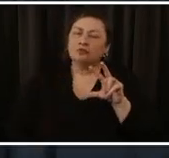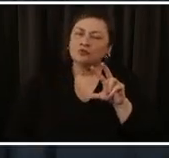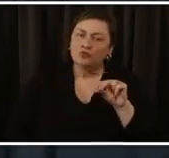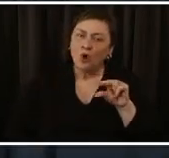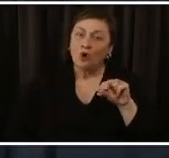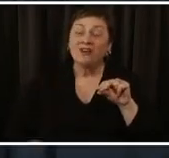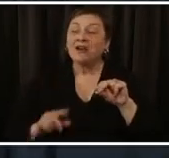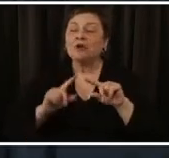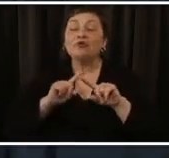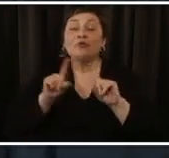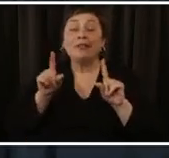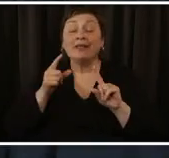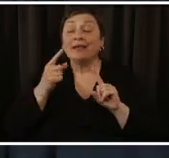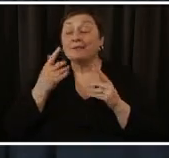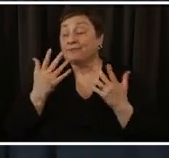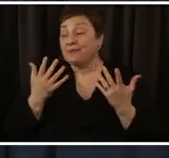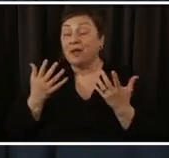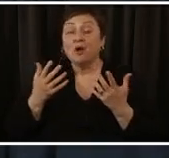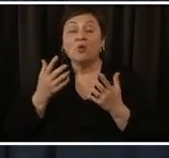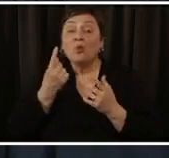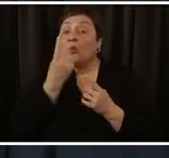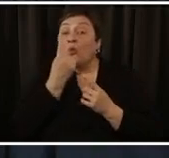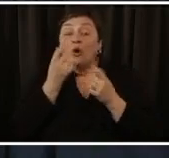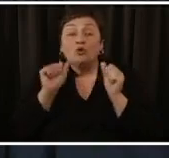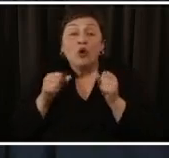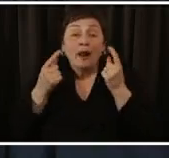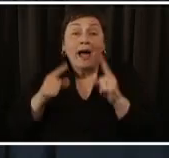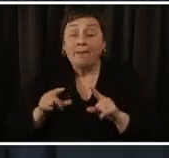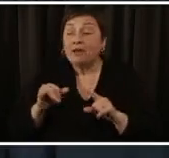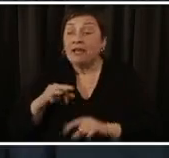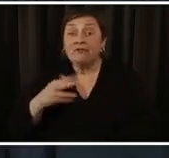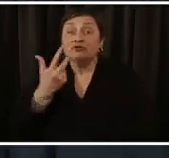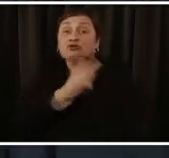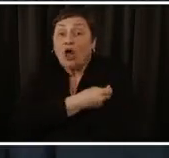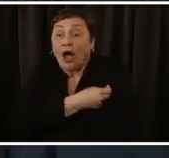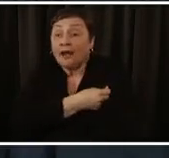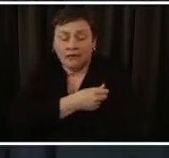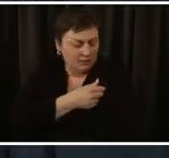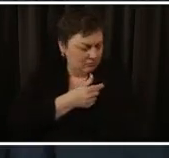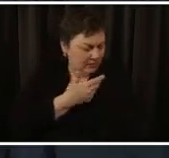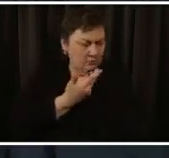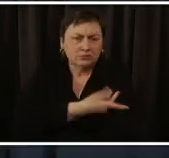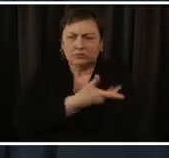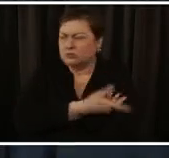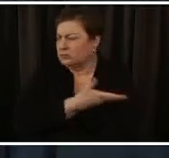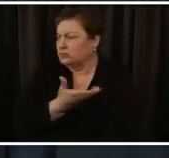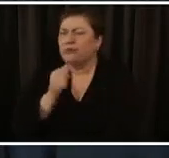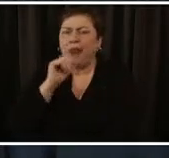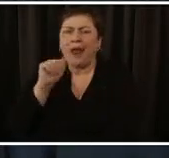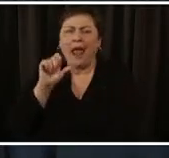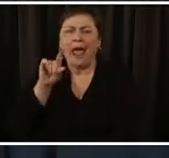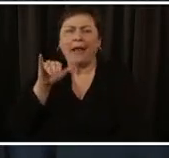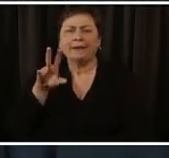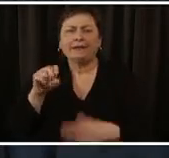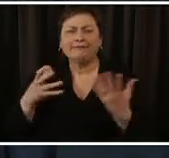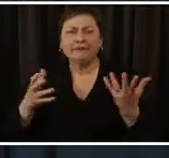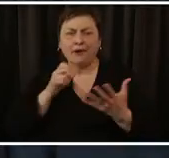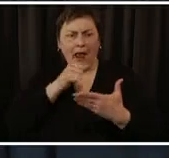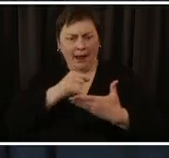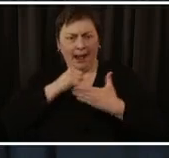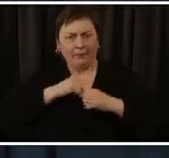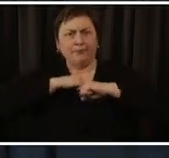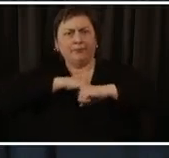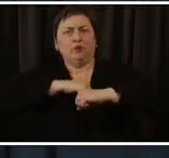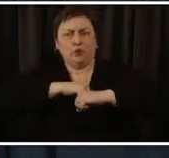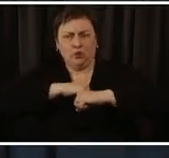were inert, they were inactive, they did not help. It is possible they were active and fully functional, or some of them were. But